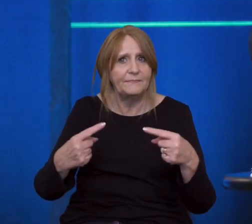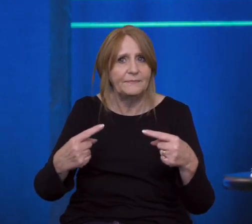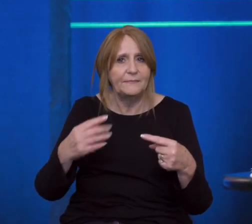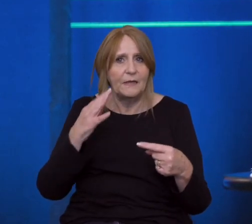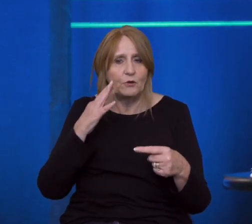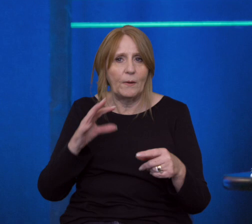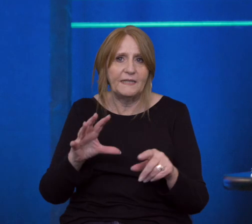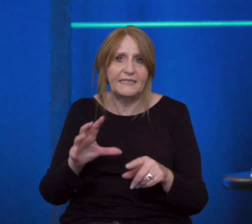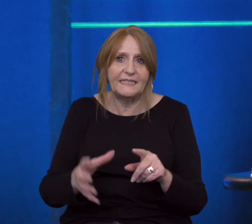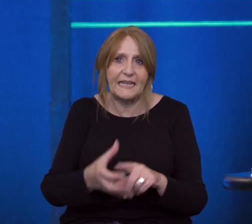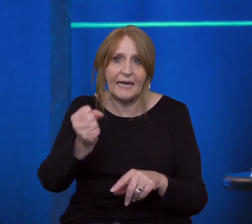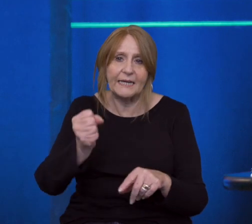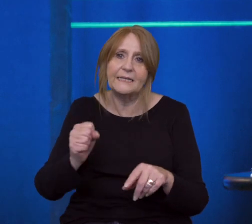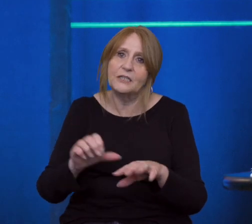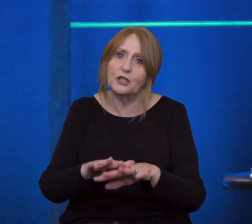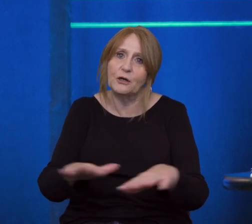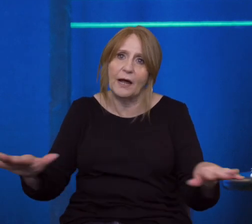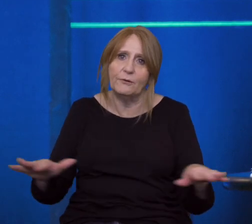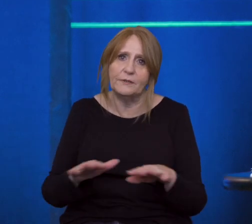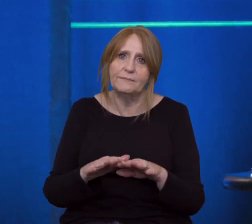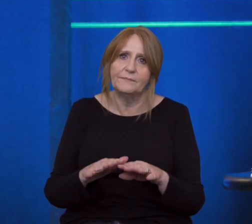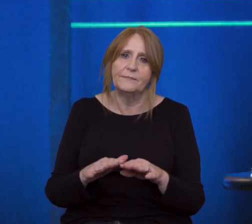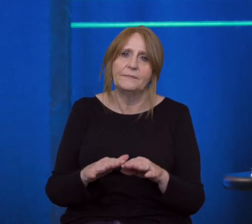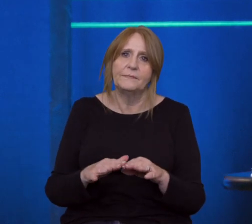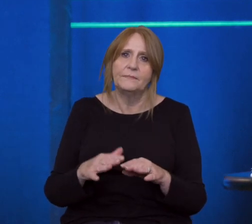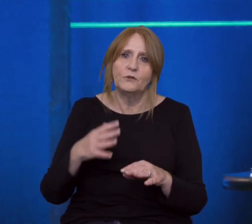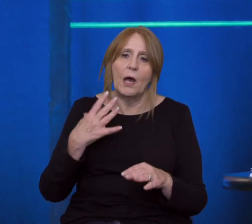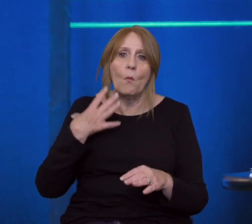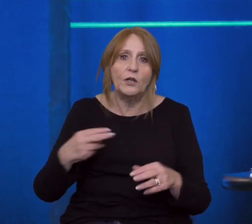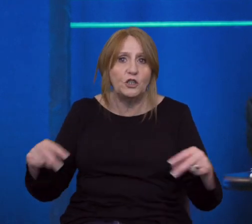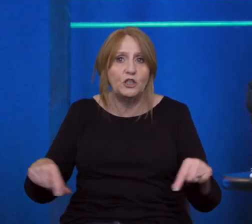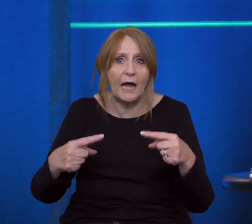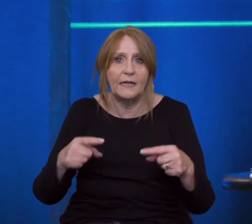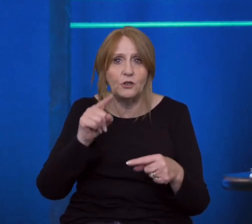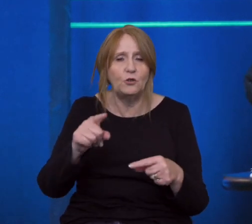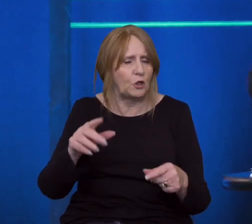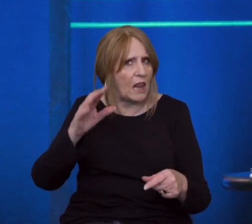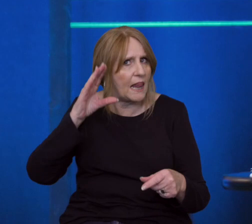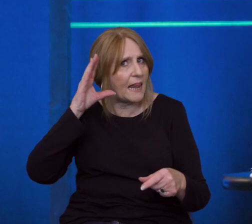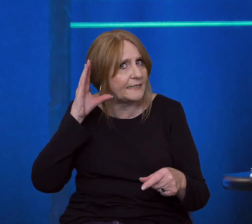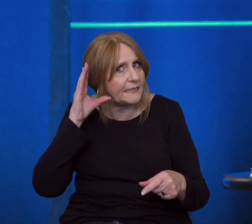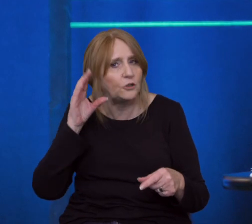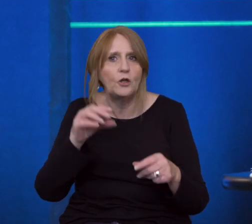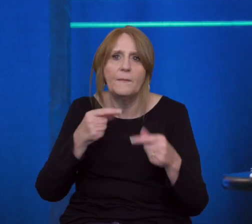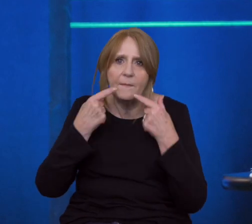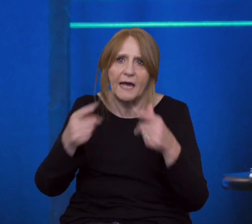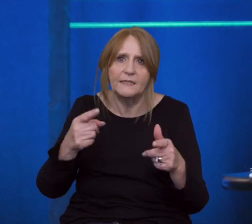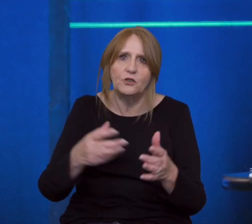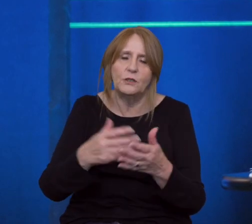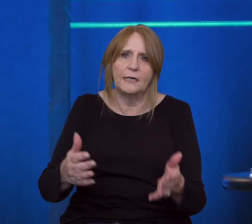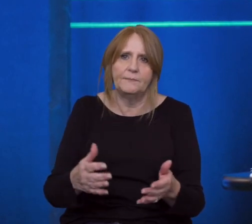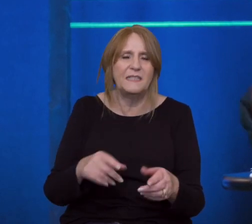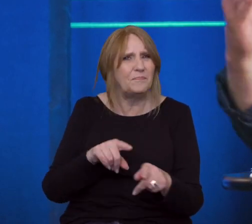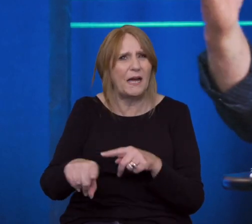you really, really hear the message today, especially if you're a leader amongst us. Maybe you're moving out to take up new